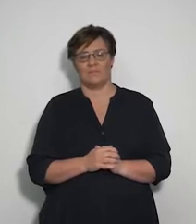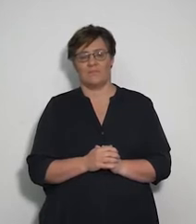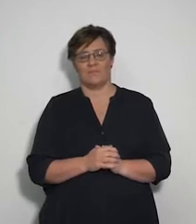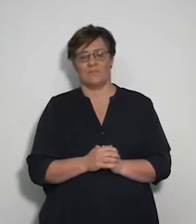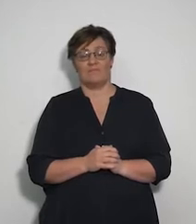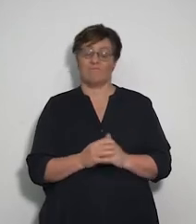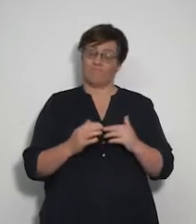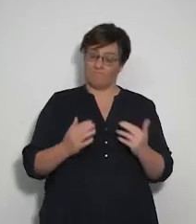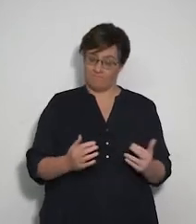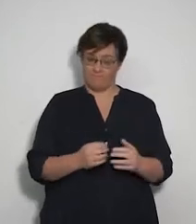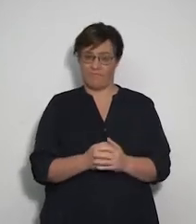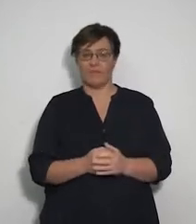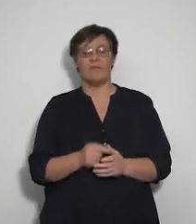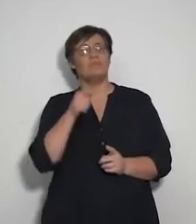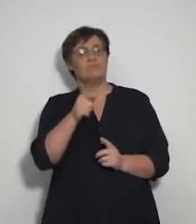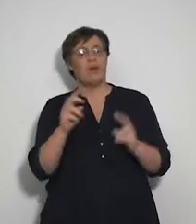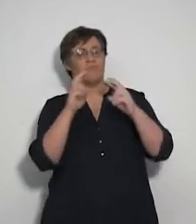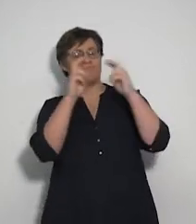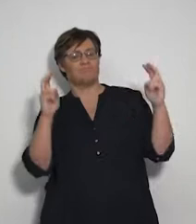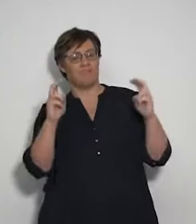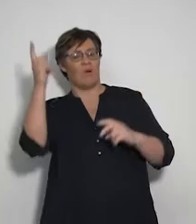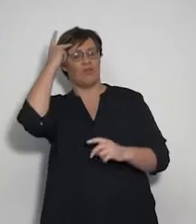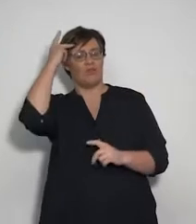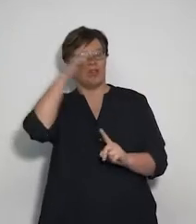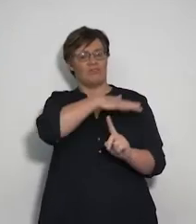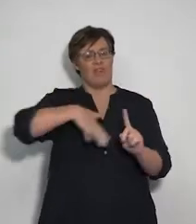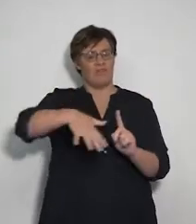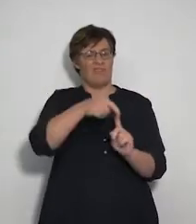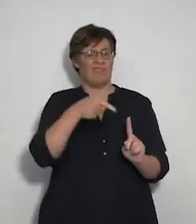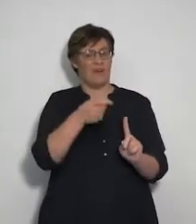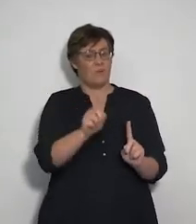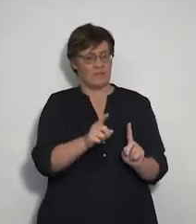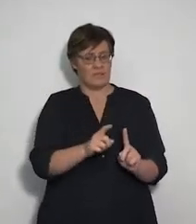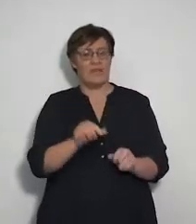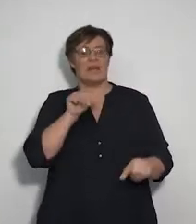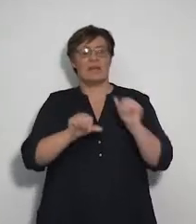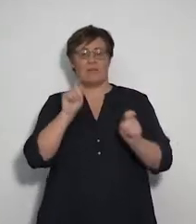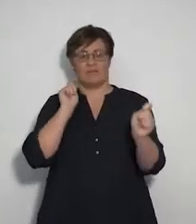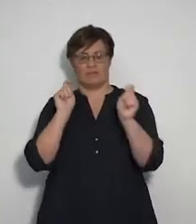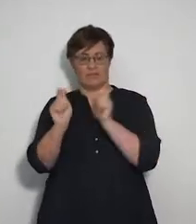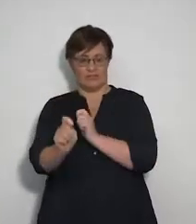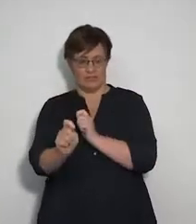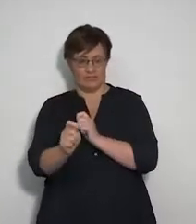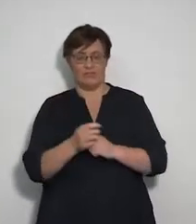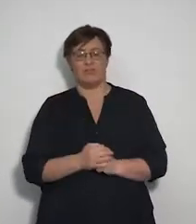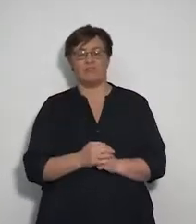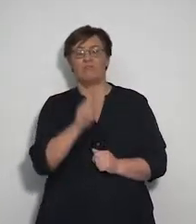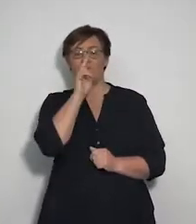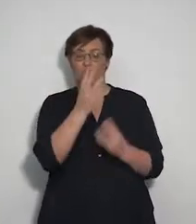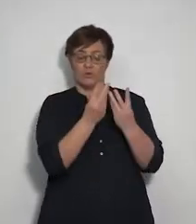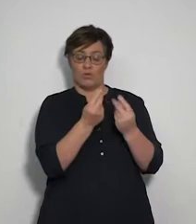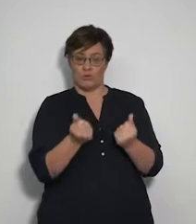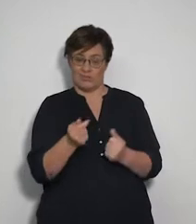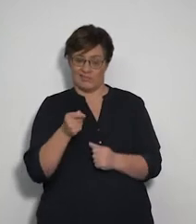Okay, so this is under the broader knowledge area of chemical change. So we'll look at